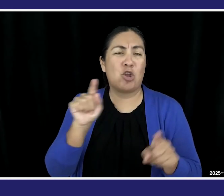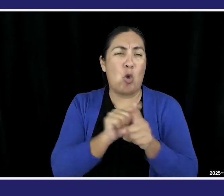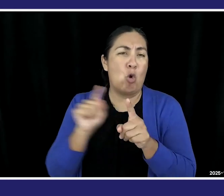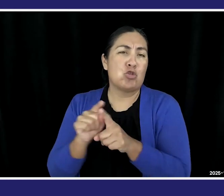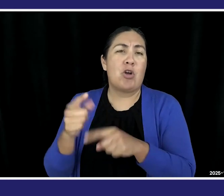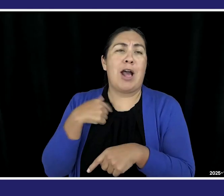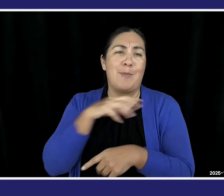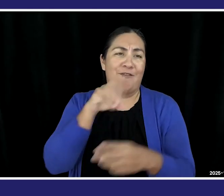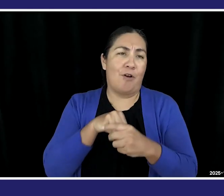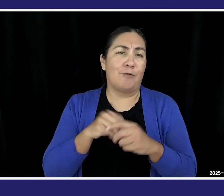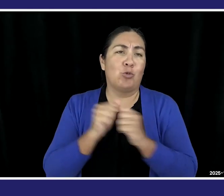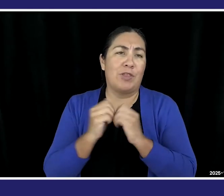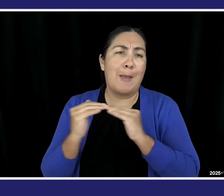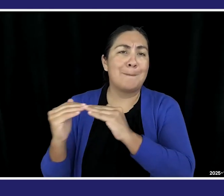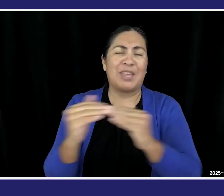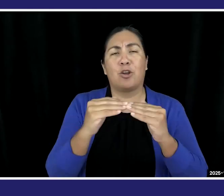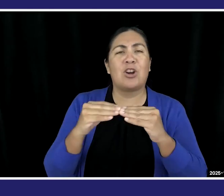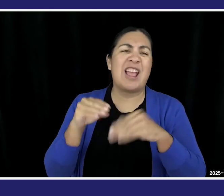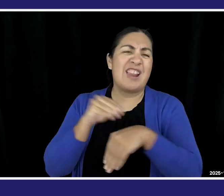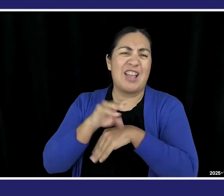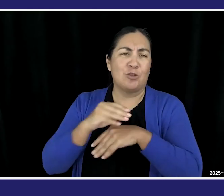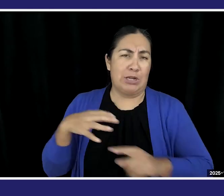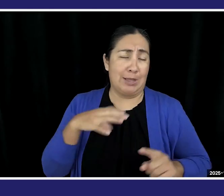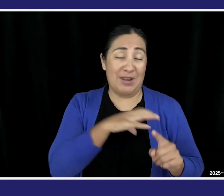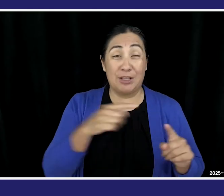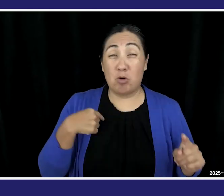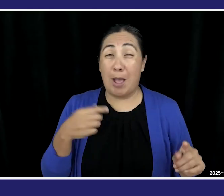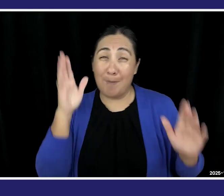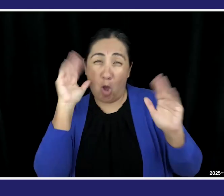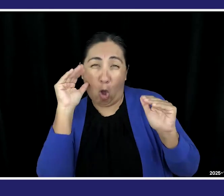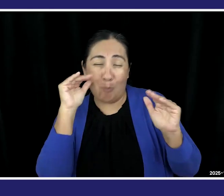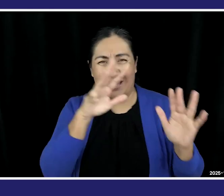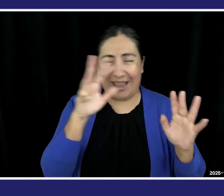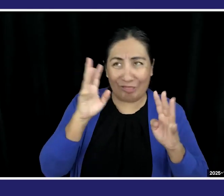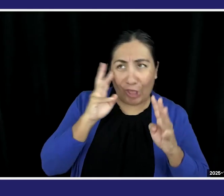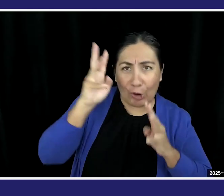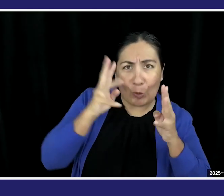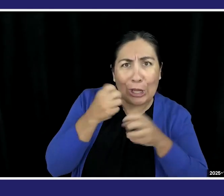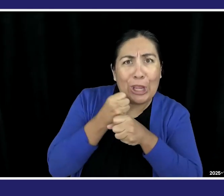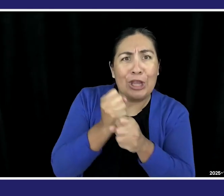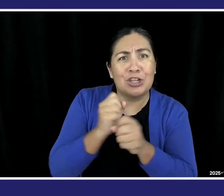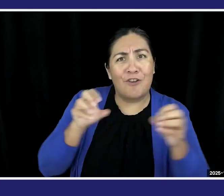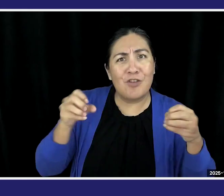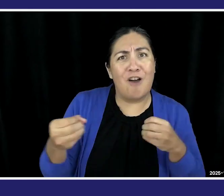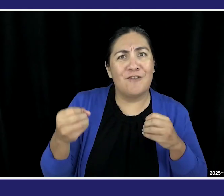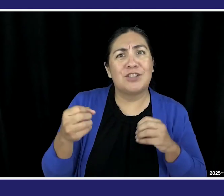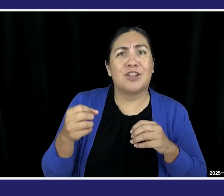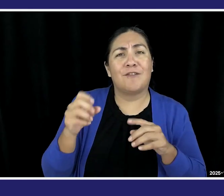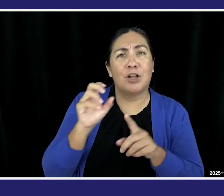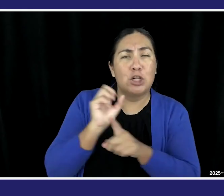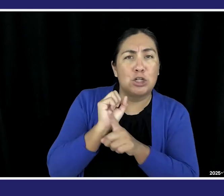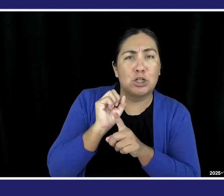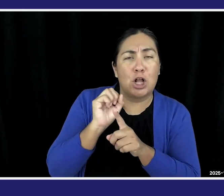And I'm hoping that in the creation of the Office of Social Health,